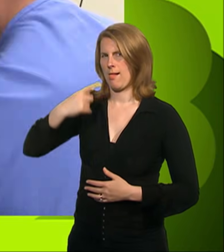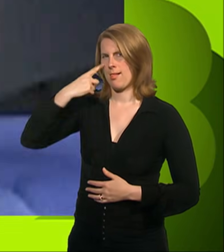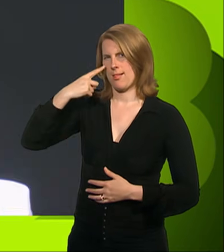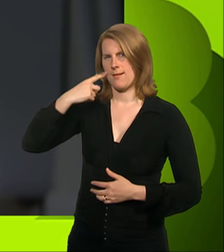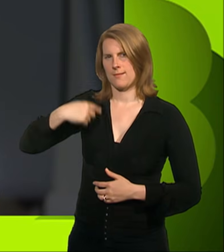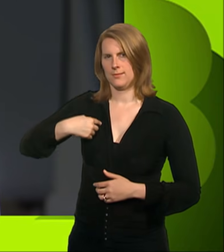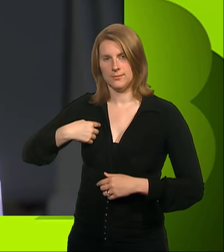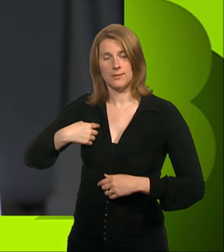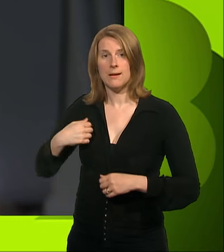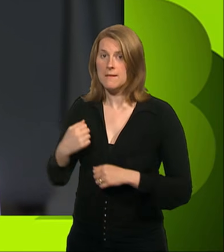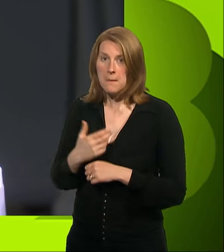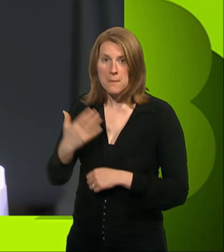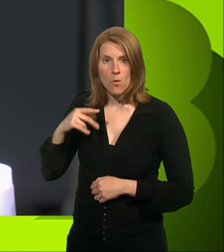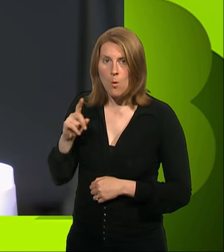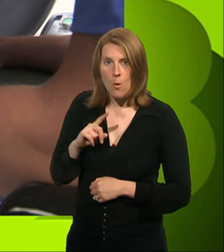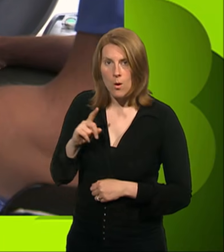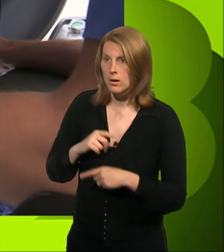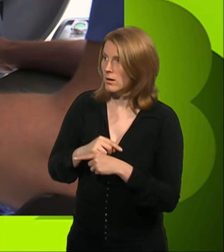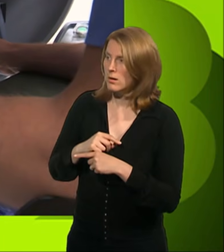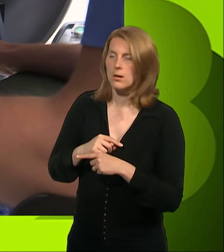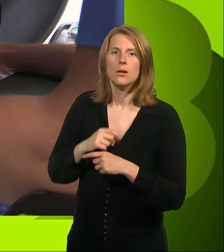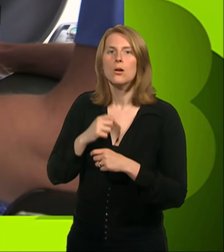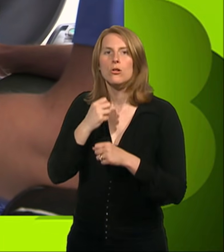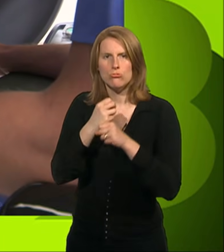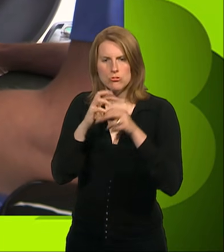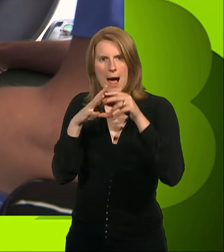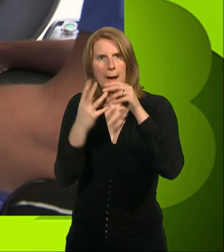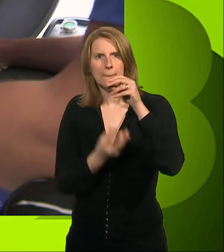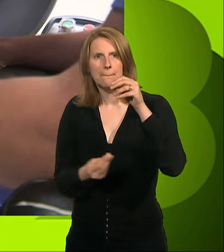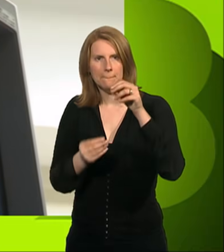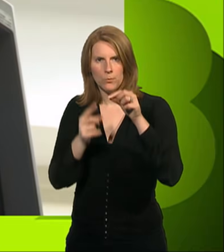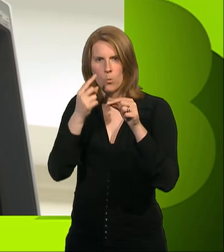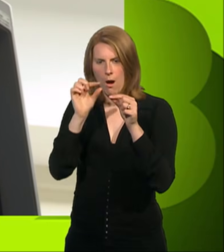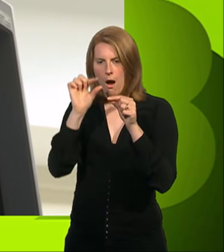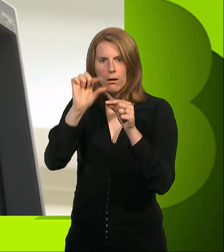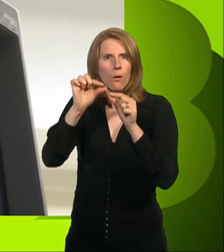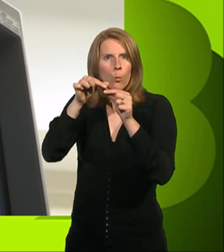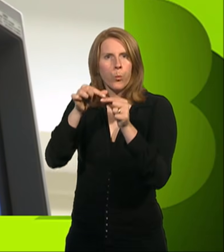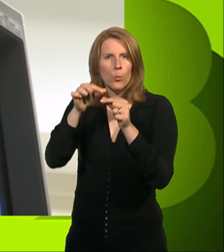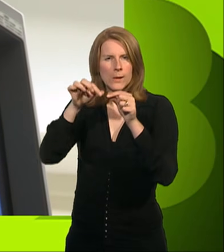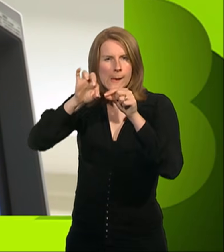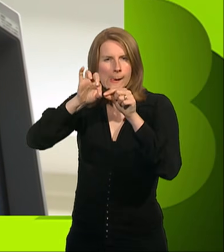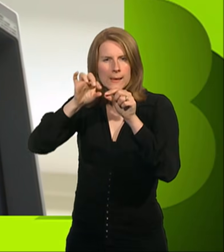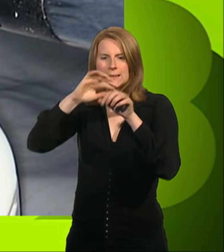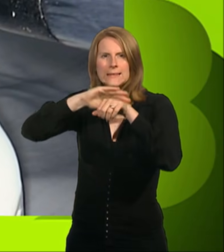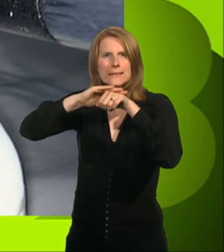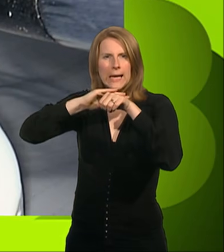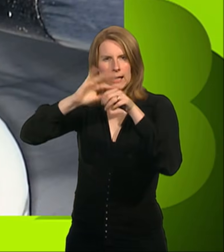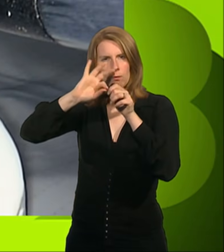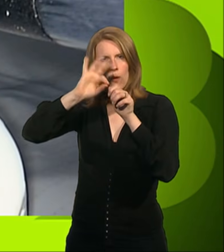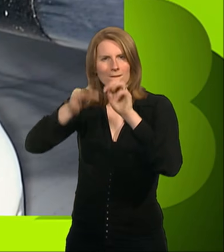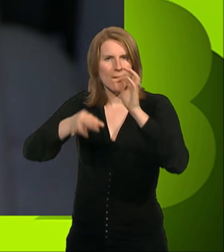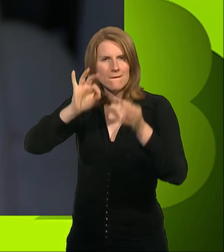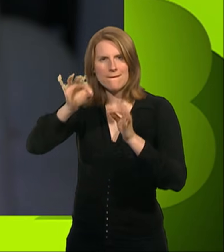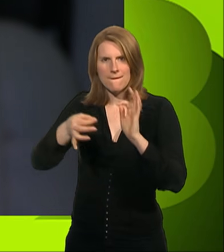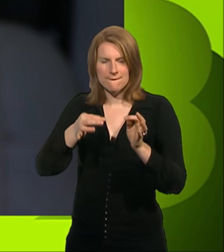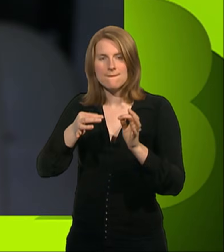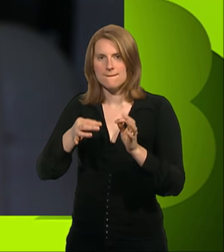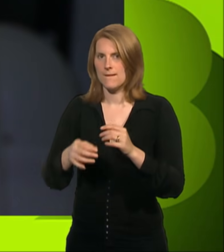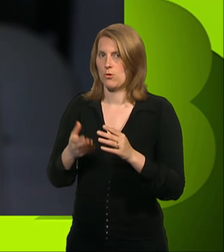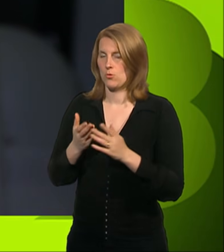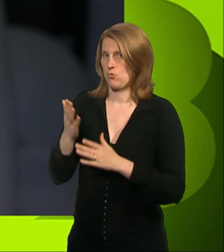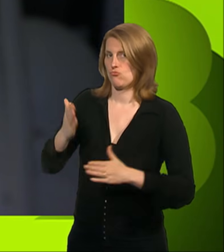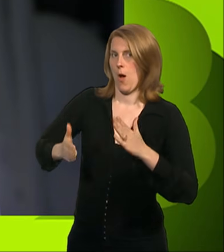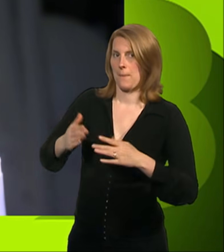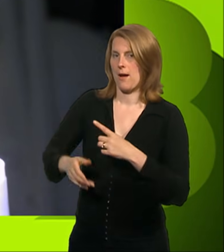massive challenge: to skin a grape. So I'm going to cut the skin on the grape. Just move down vertically like this.